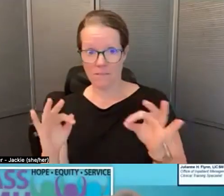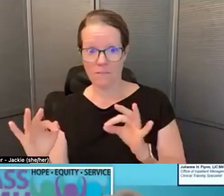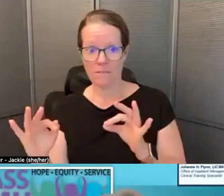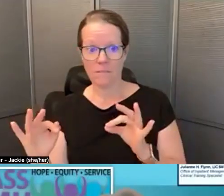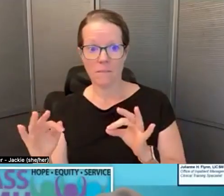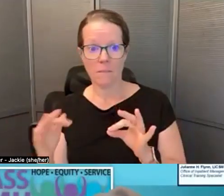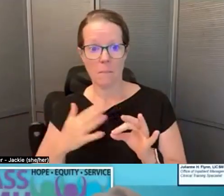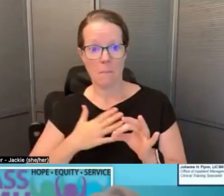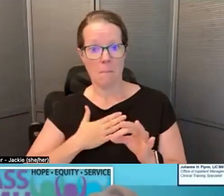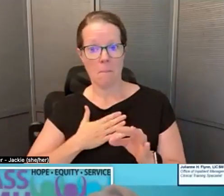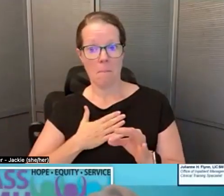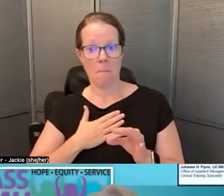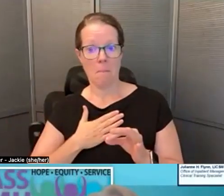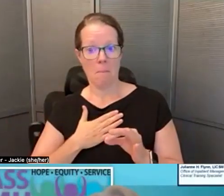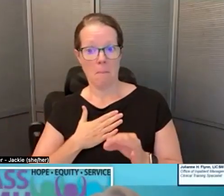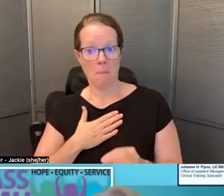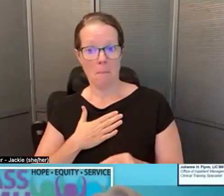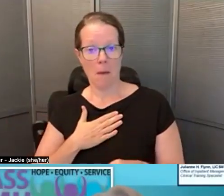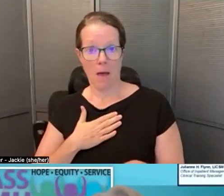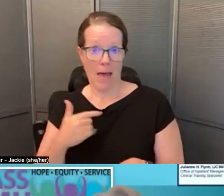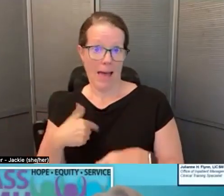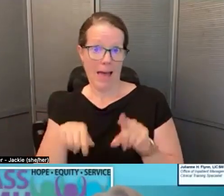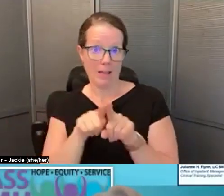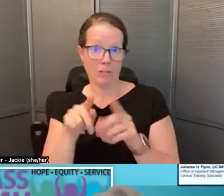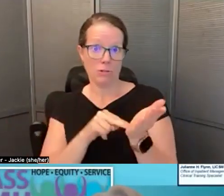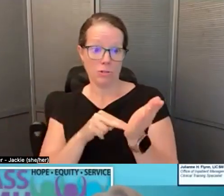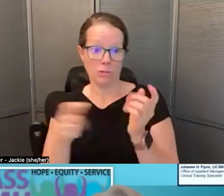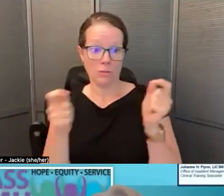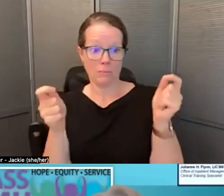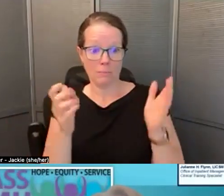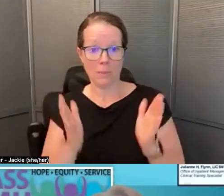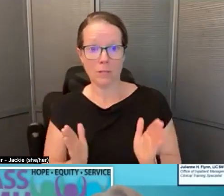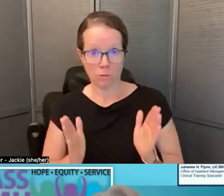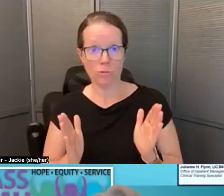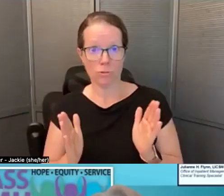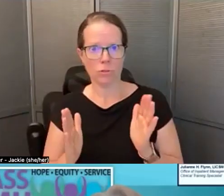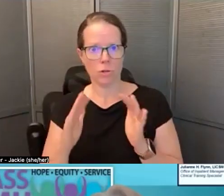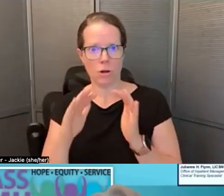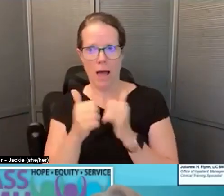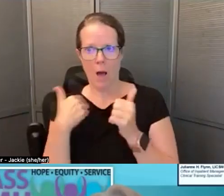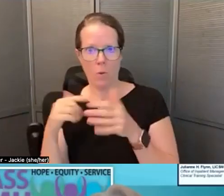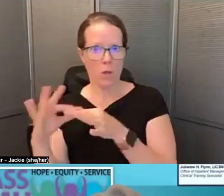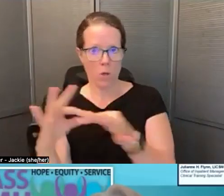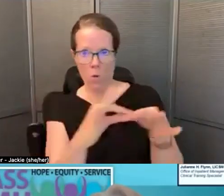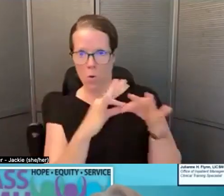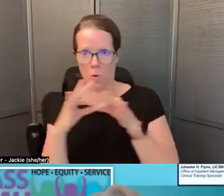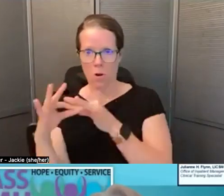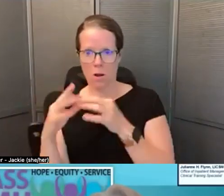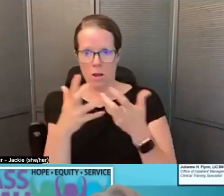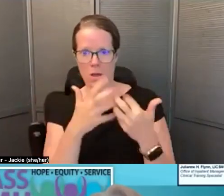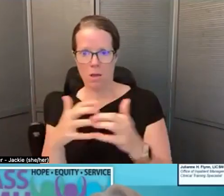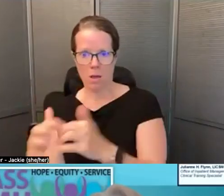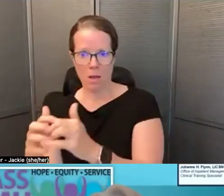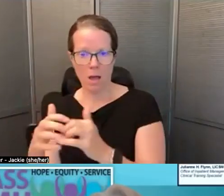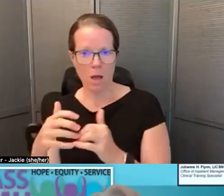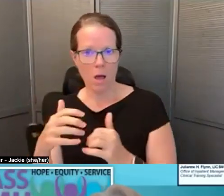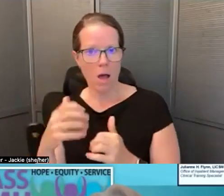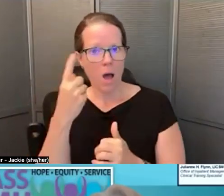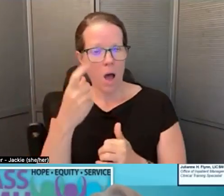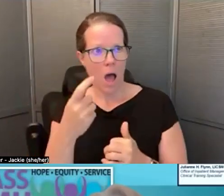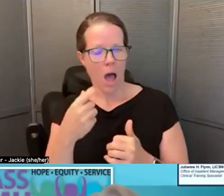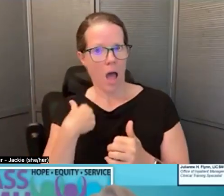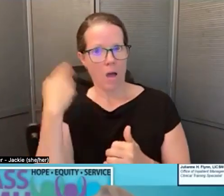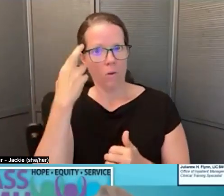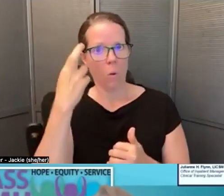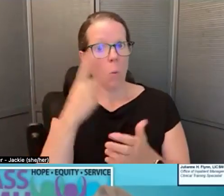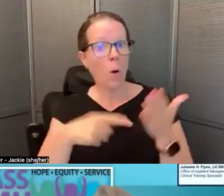nurse manager at that time was that we were doing enough here. What is all these coming from? And it's